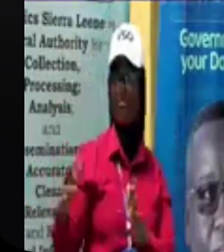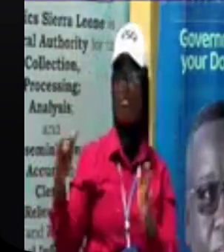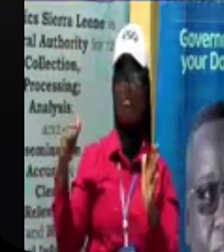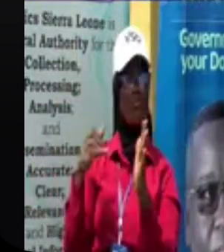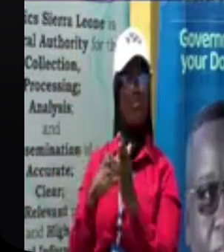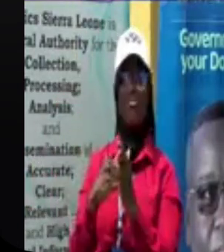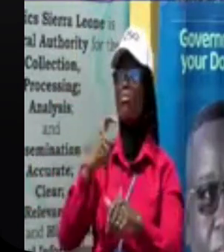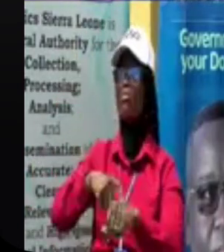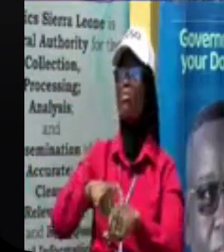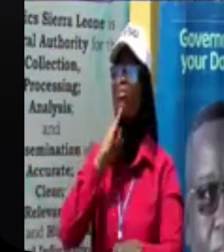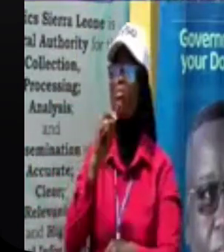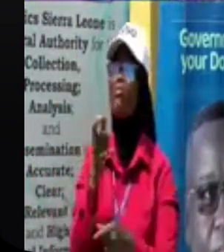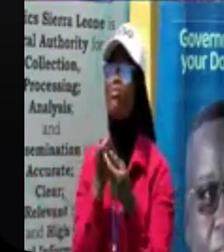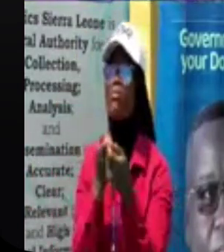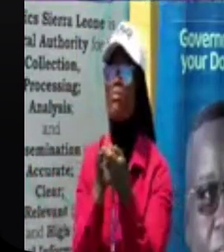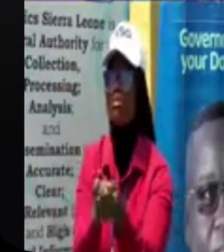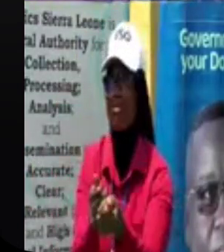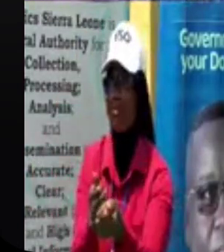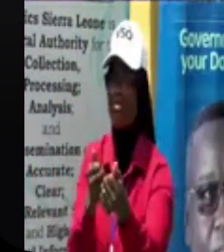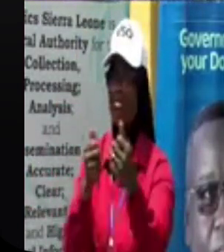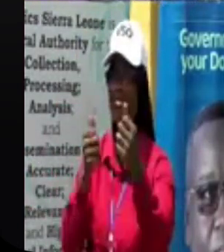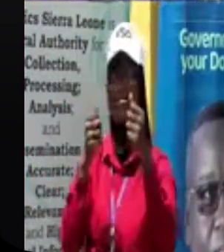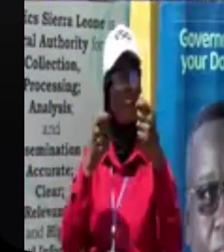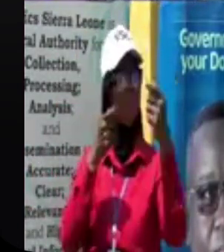Sierra Leone. You know, education day number